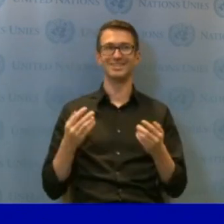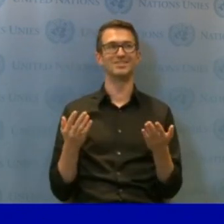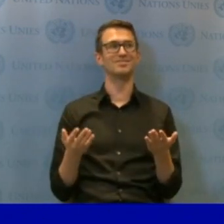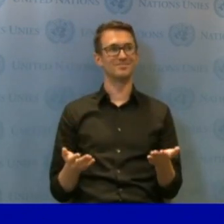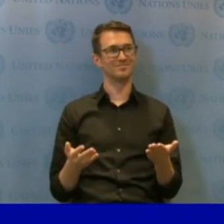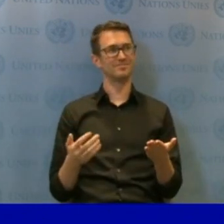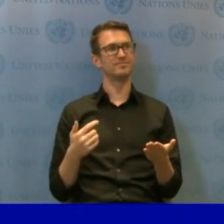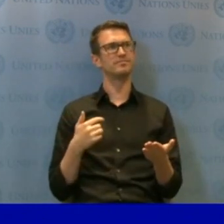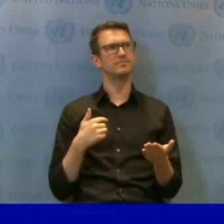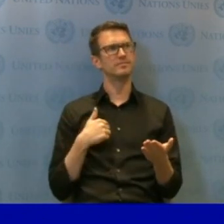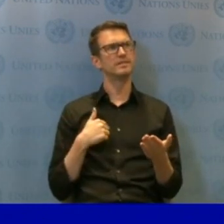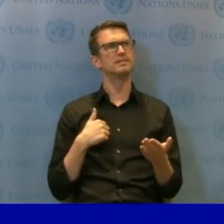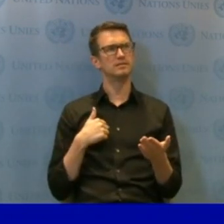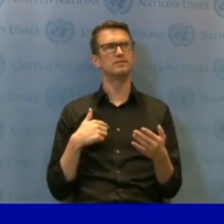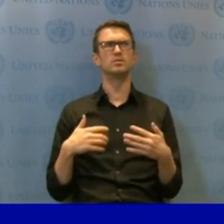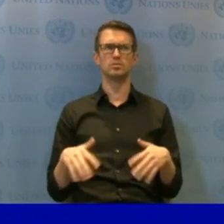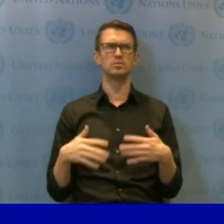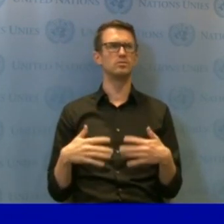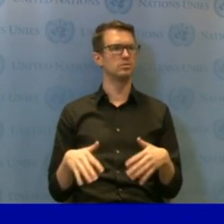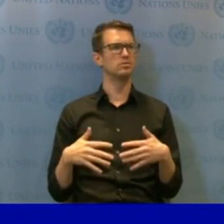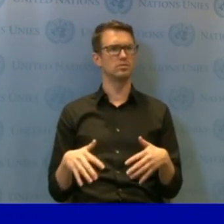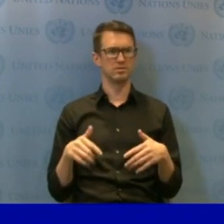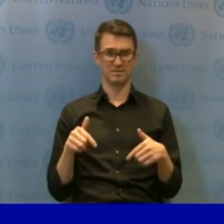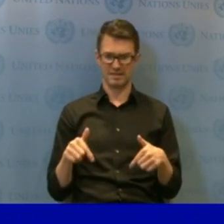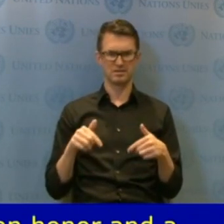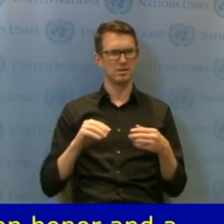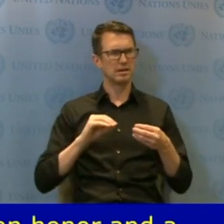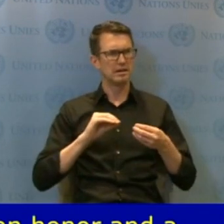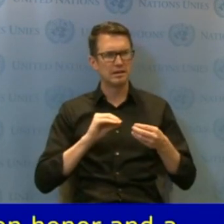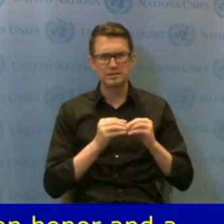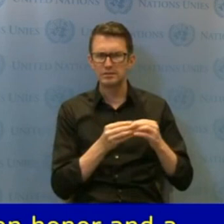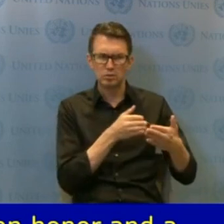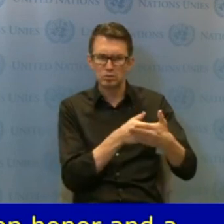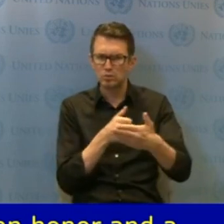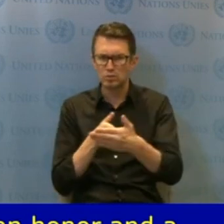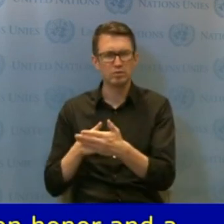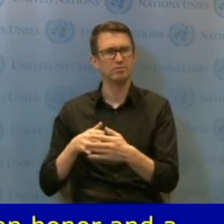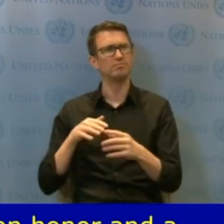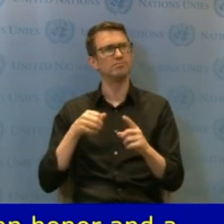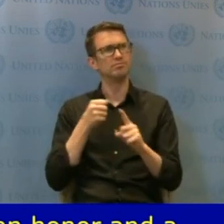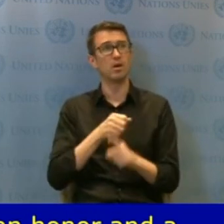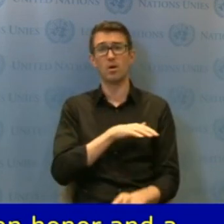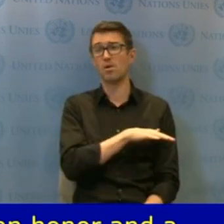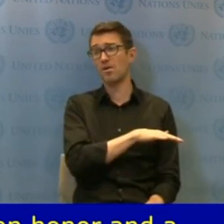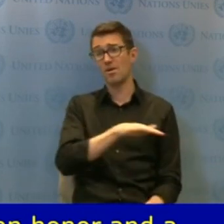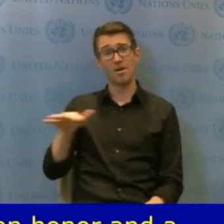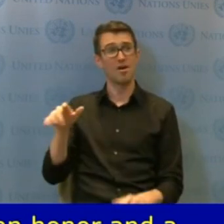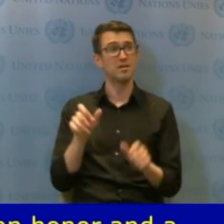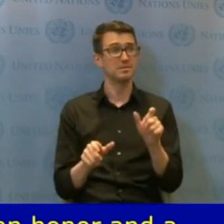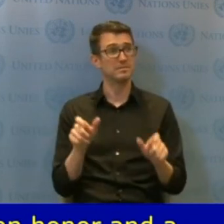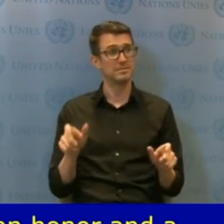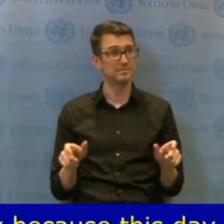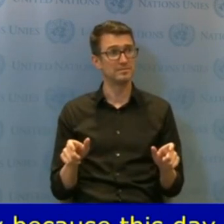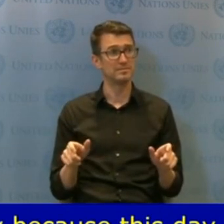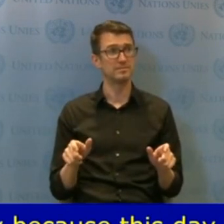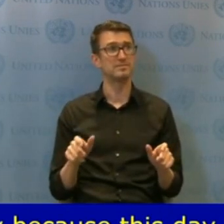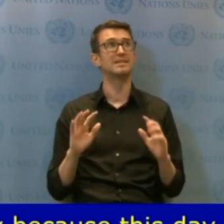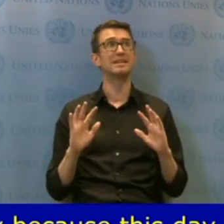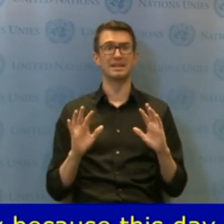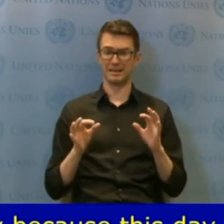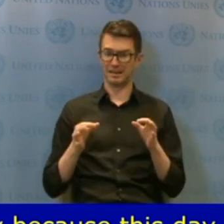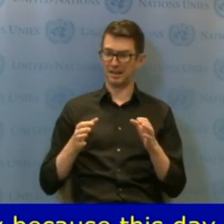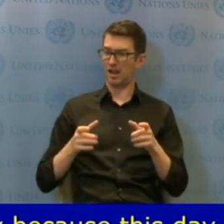we're talking about an issue that affects us all, which is the way we live in our cities, the way we build our